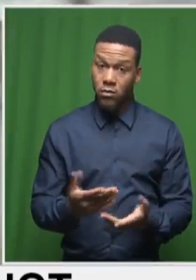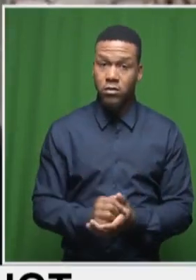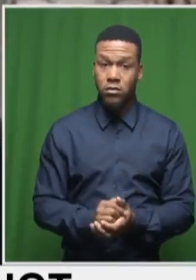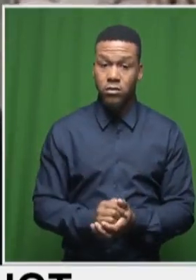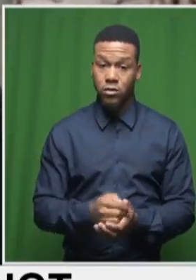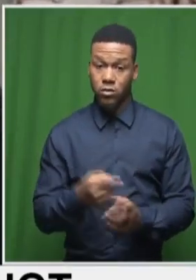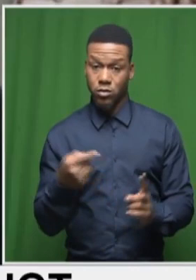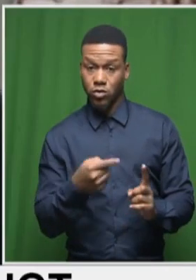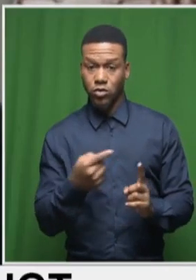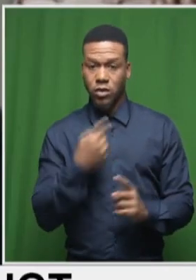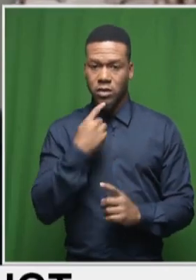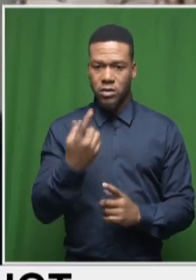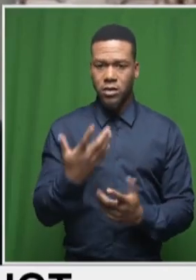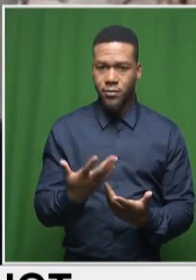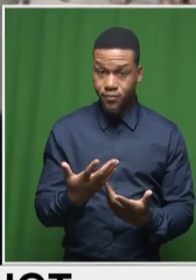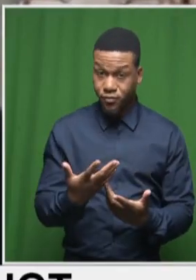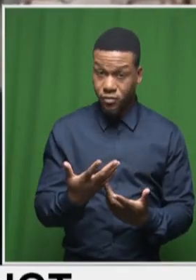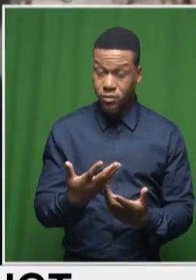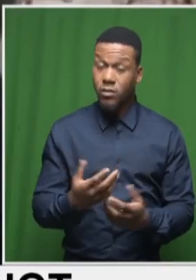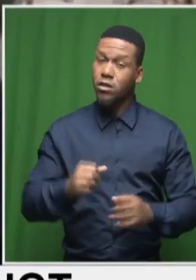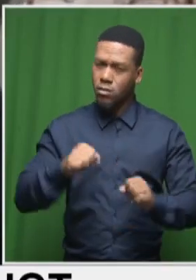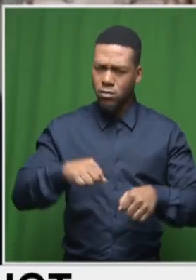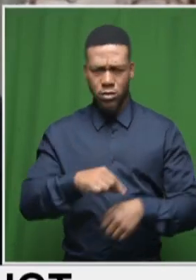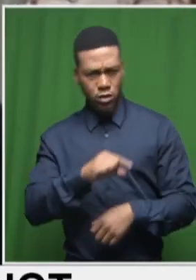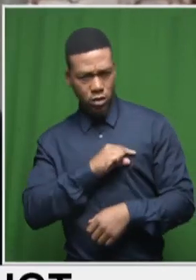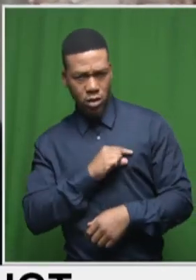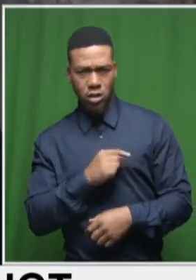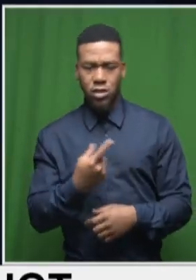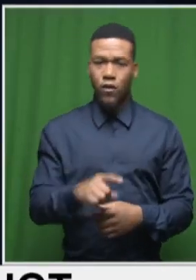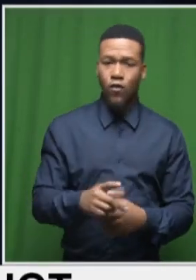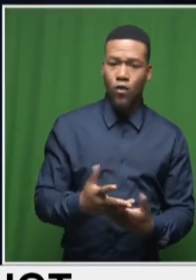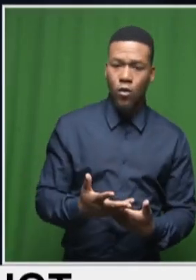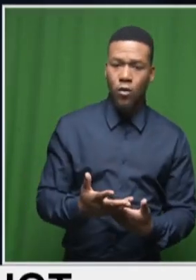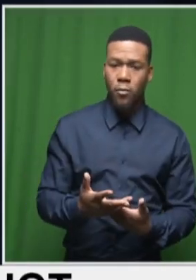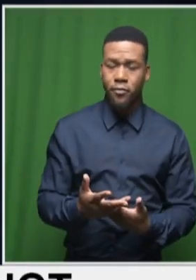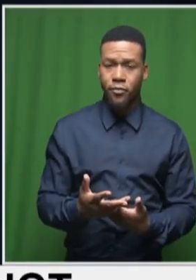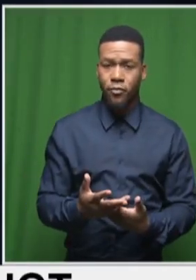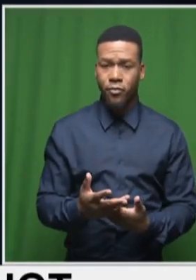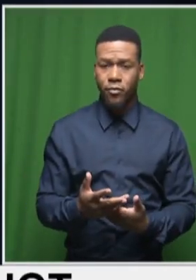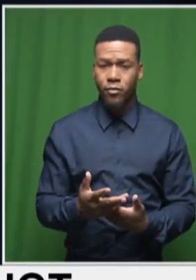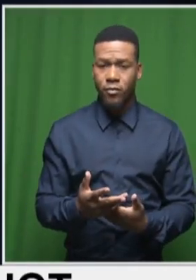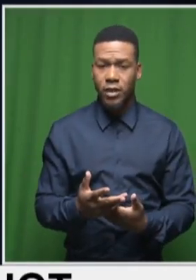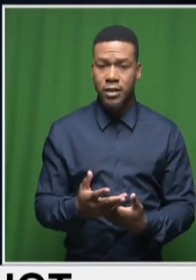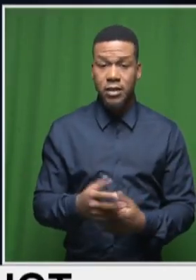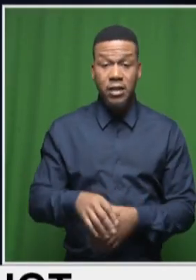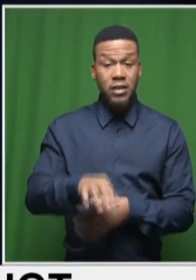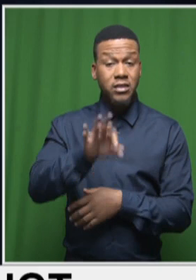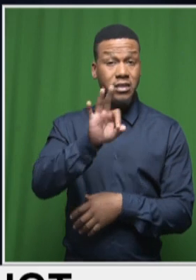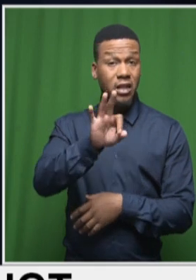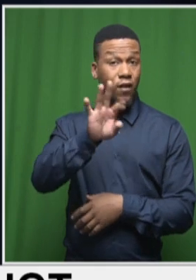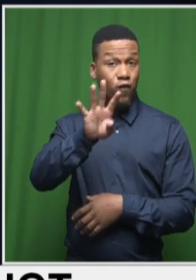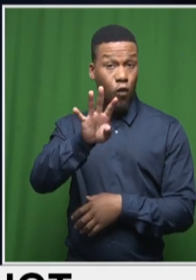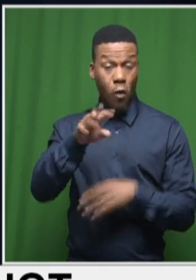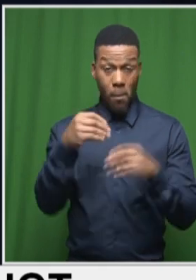federal campaign finance law violation for paying Daniels. It is 34 business